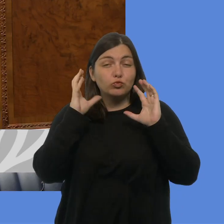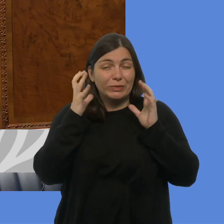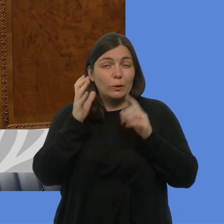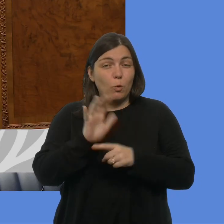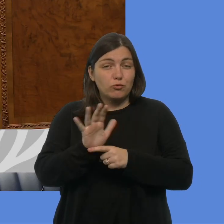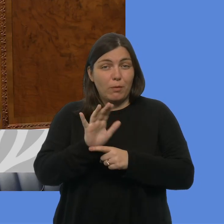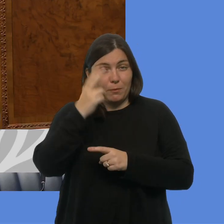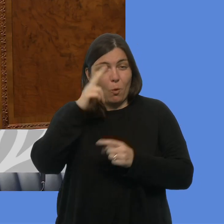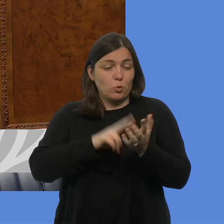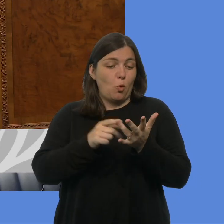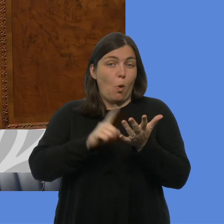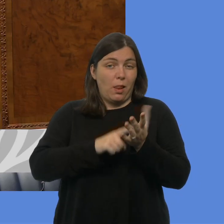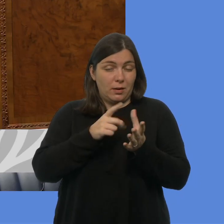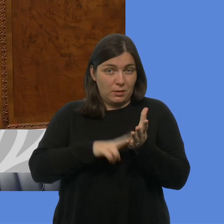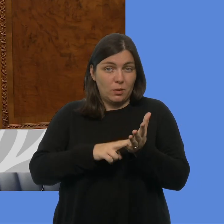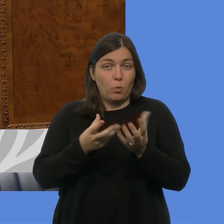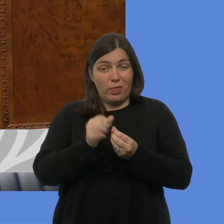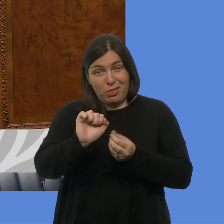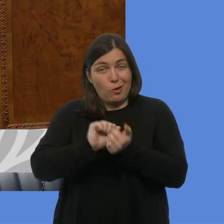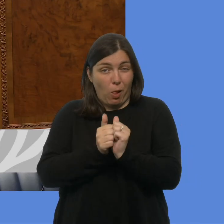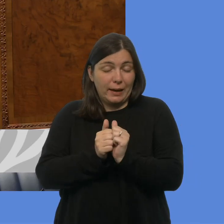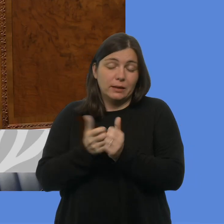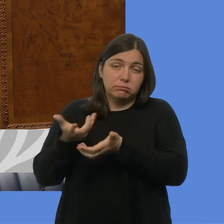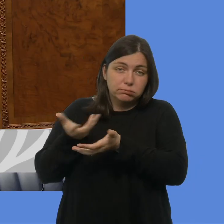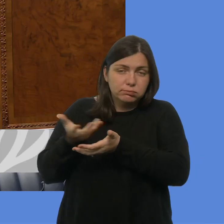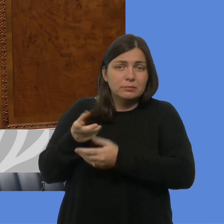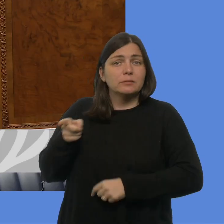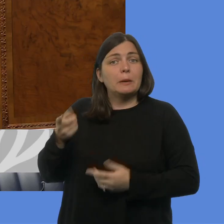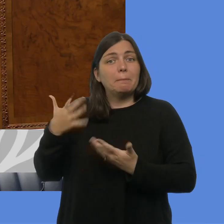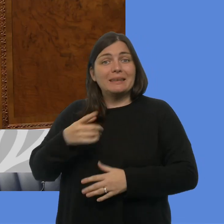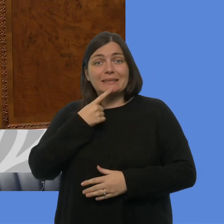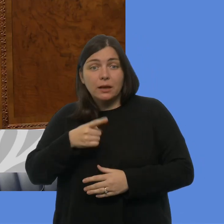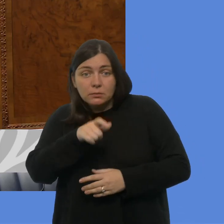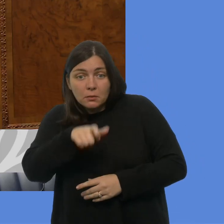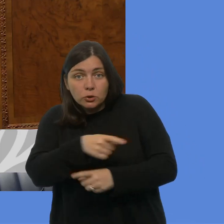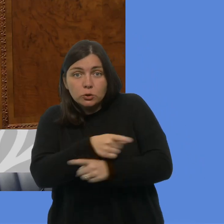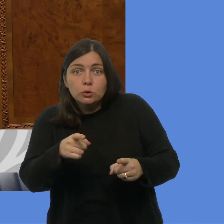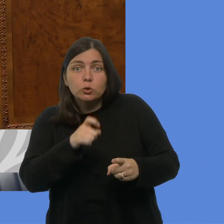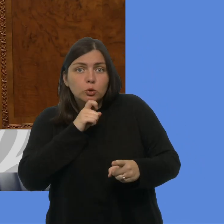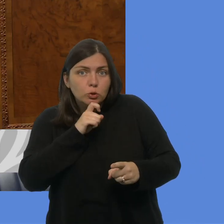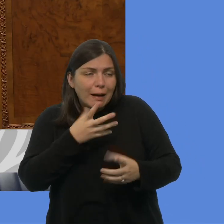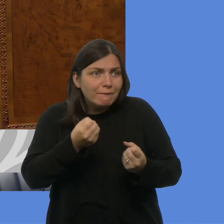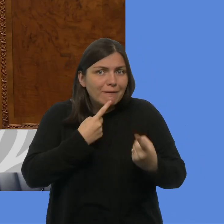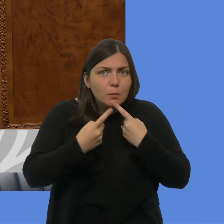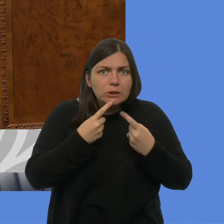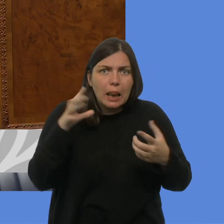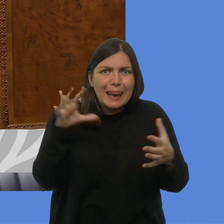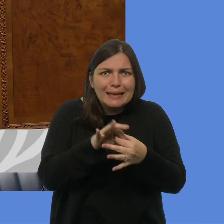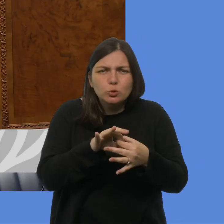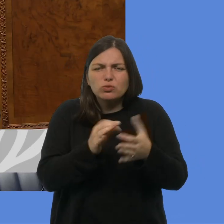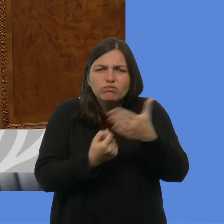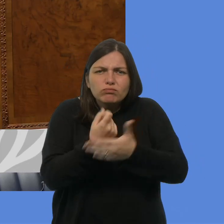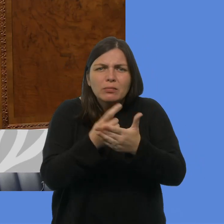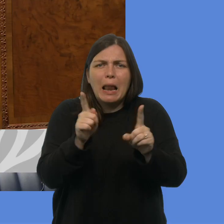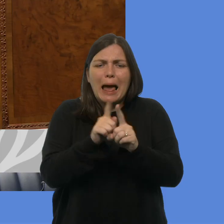with information about Republican atrocities like the Enniskillen bomb should give it to the police for criminal investigation. Does she believe